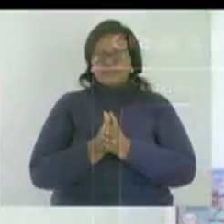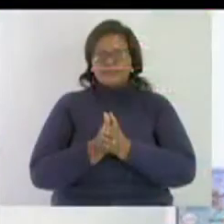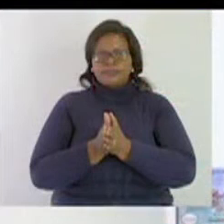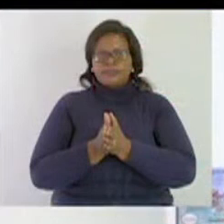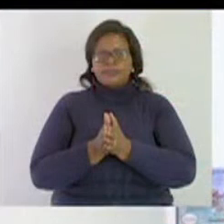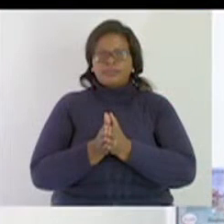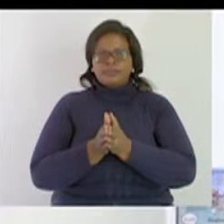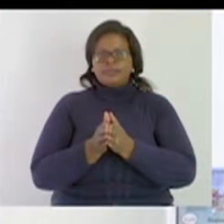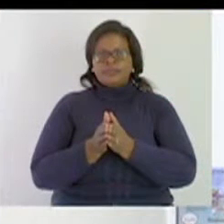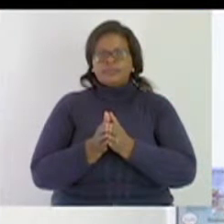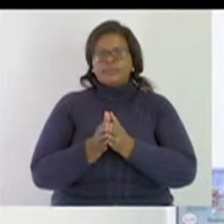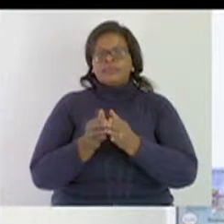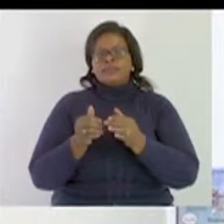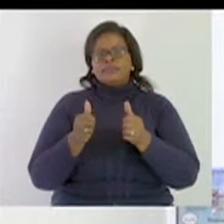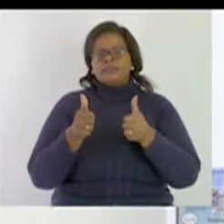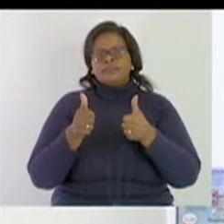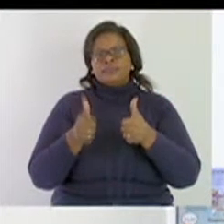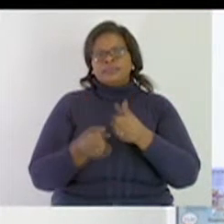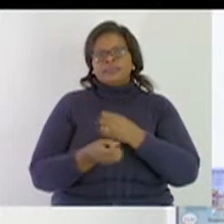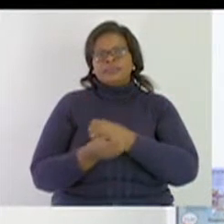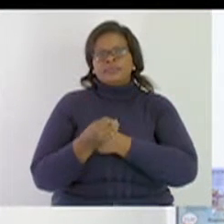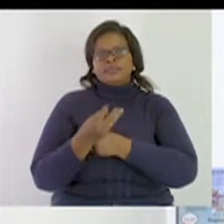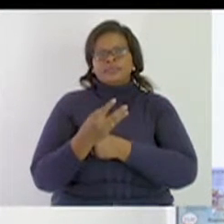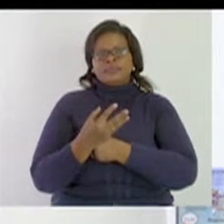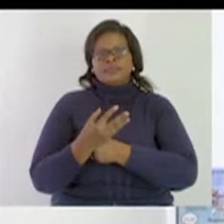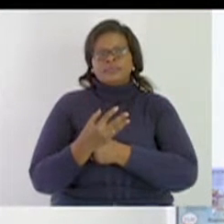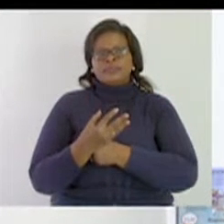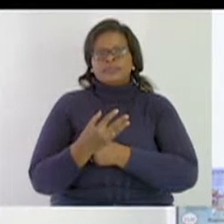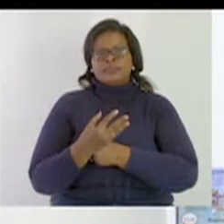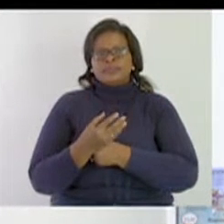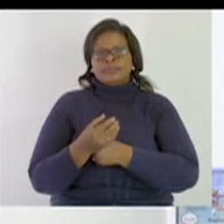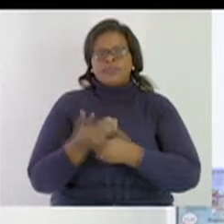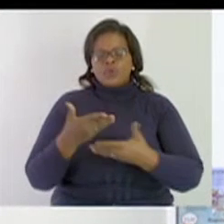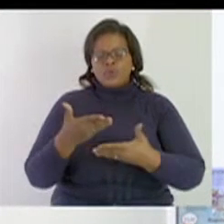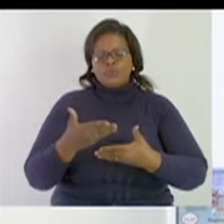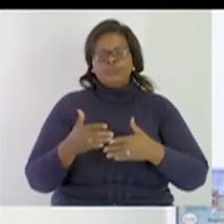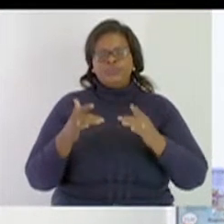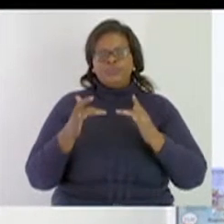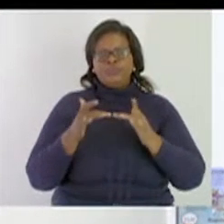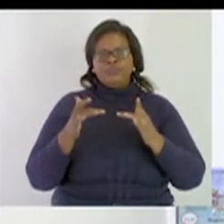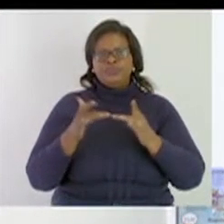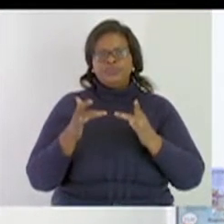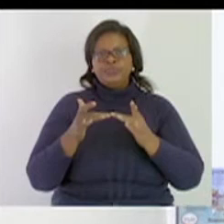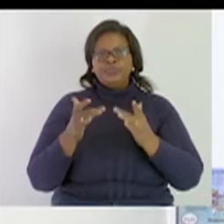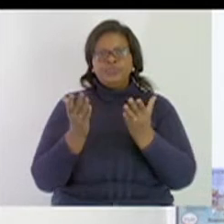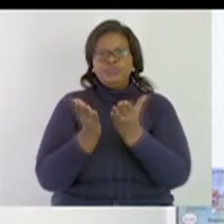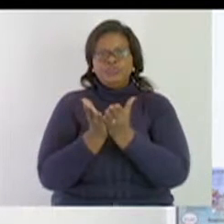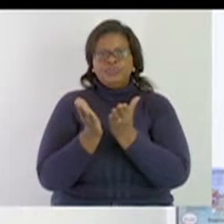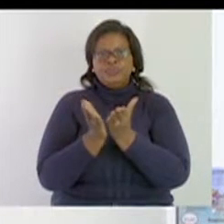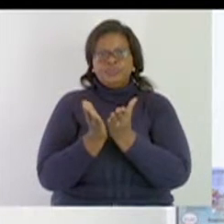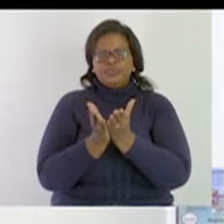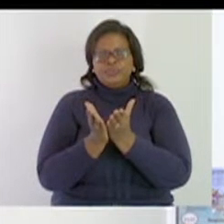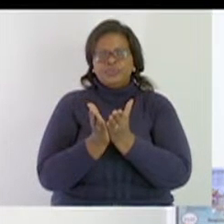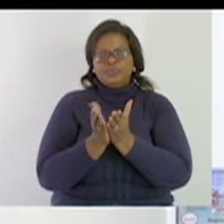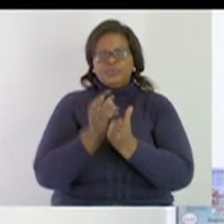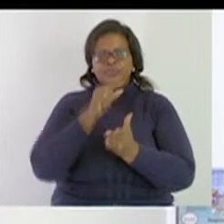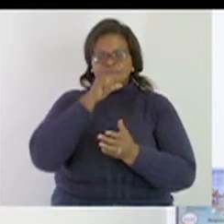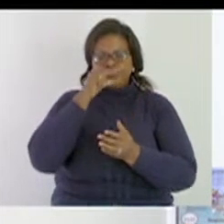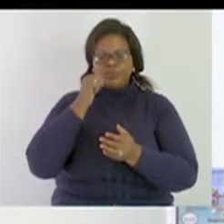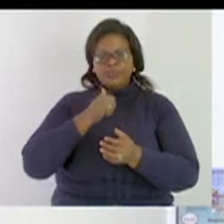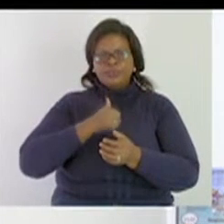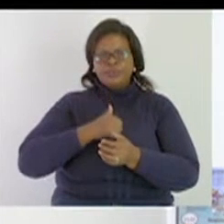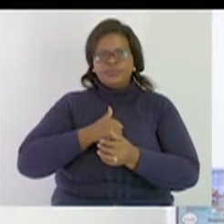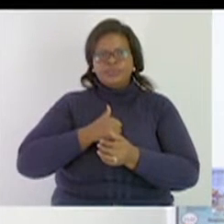Good afternoon, everybody. Welcome to My Zone Online School. My name is